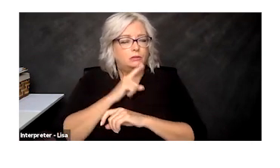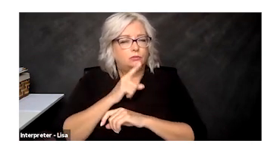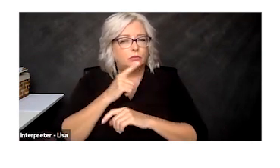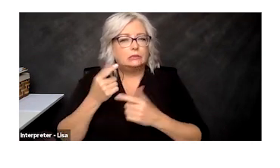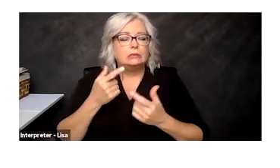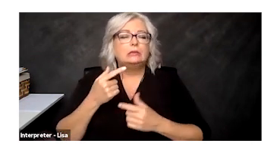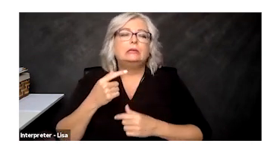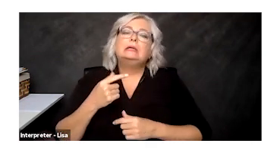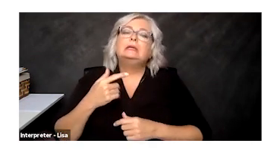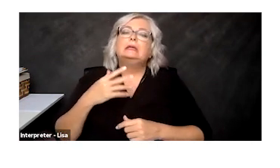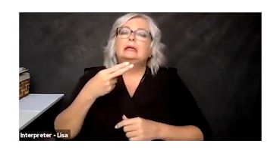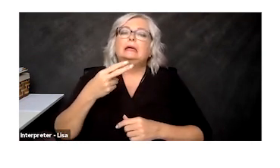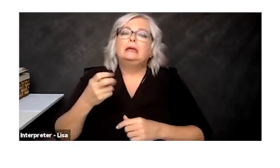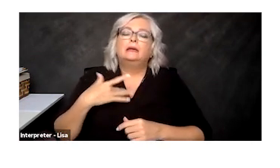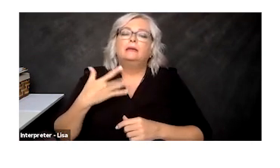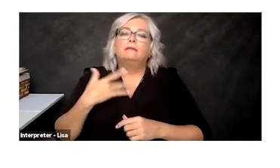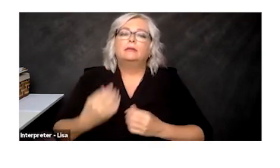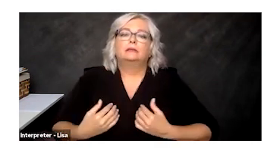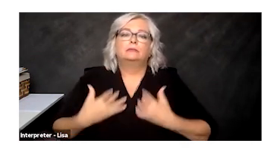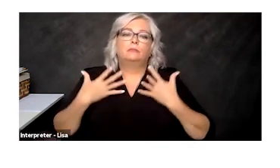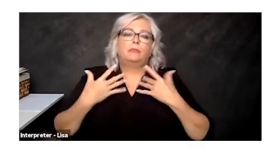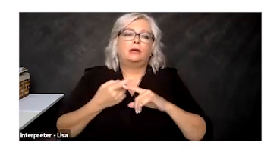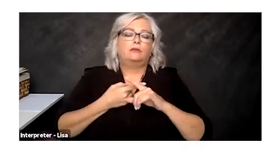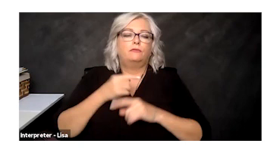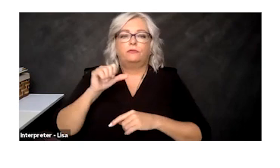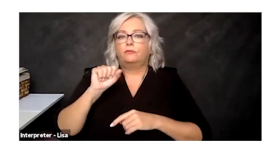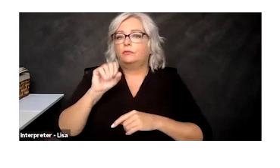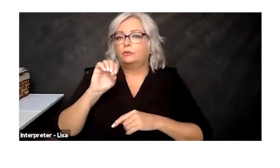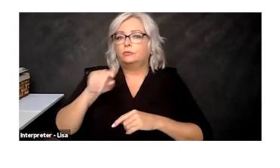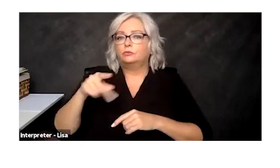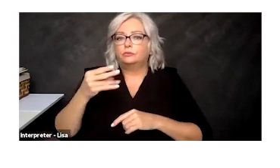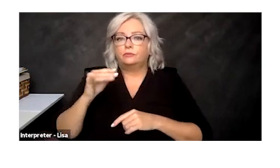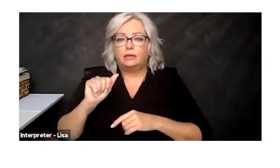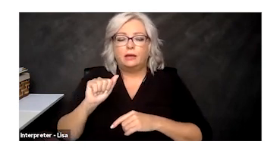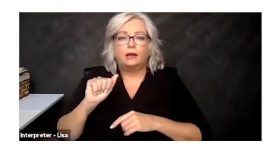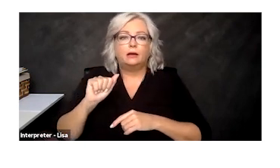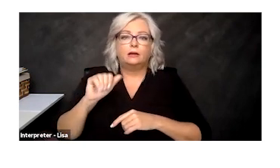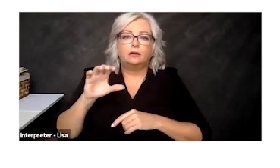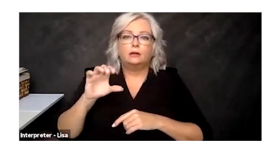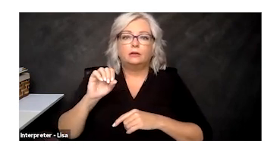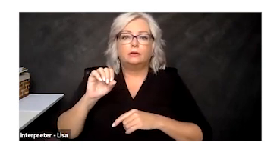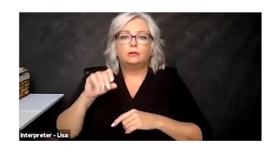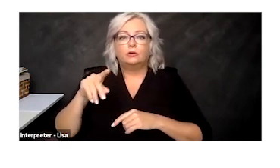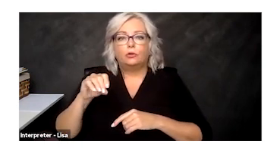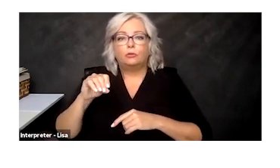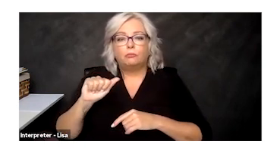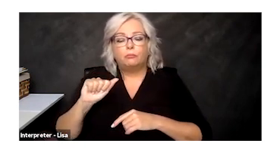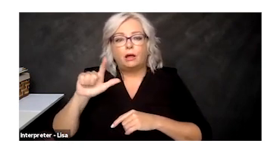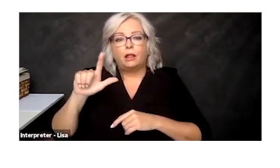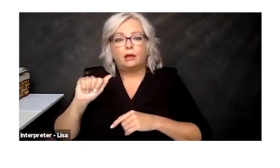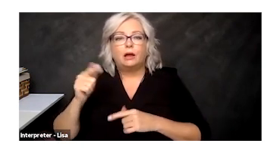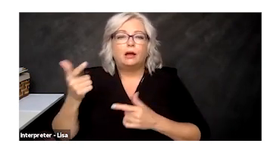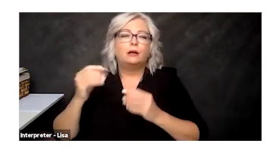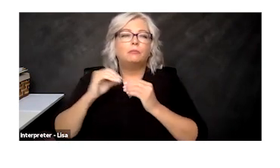shoot of Sofia Coppola, and she had on a silk turban. So the reference was more sort of old